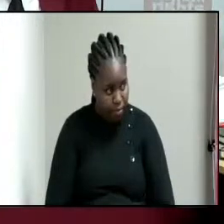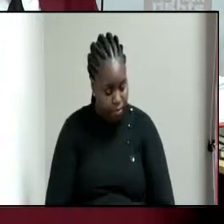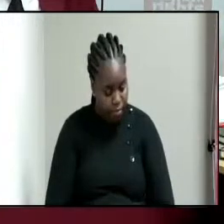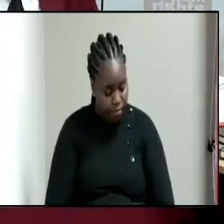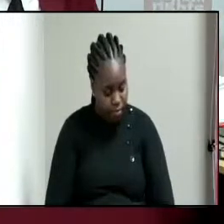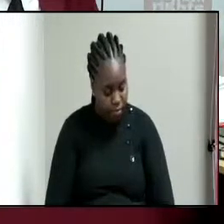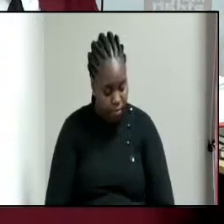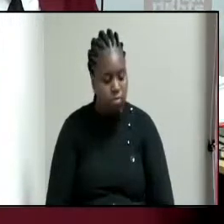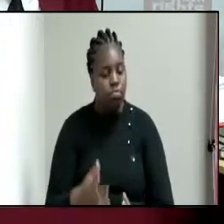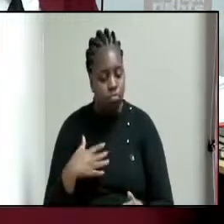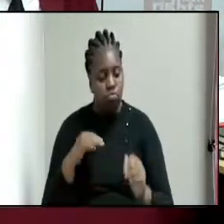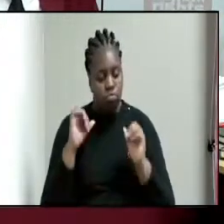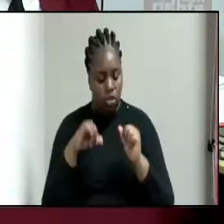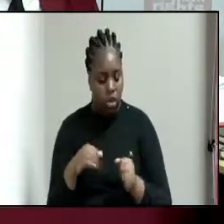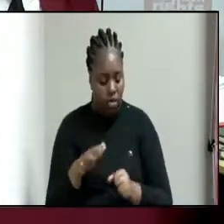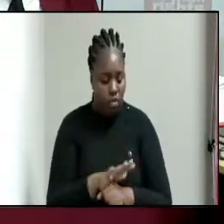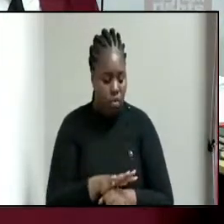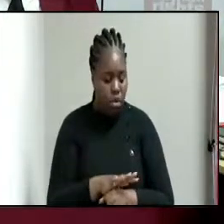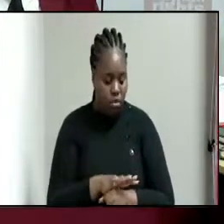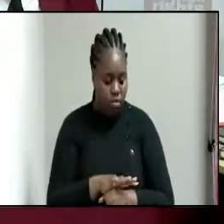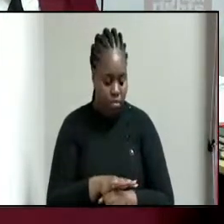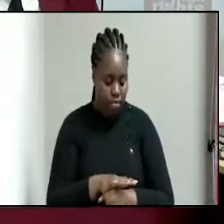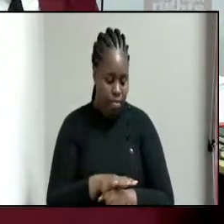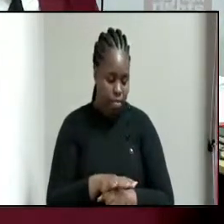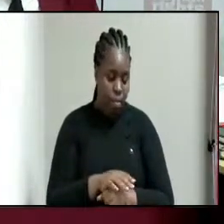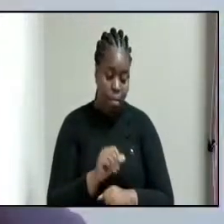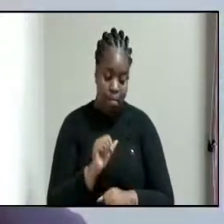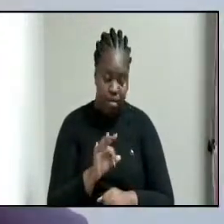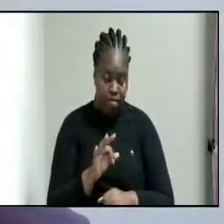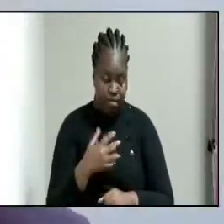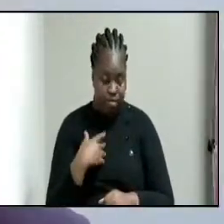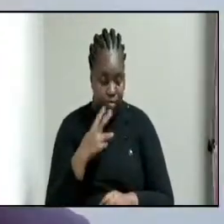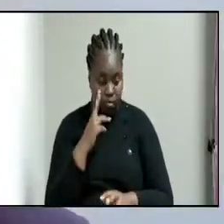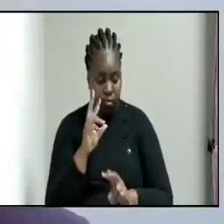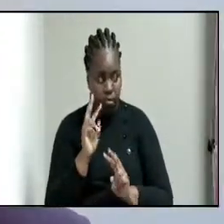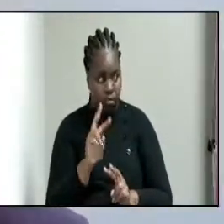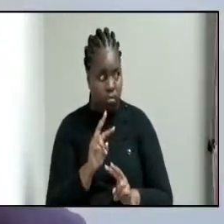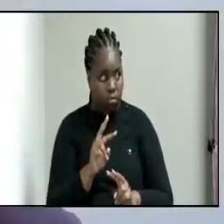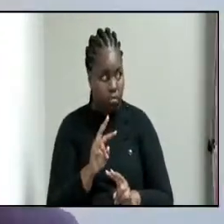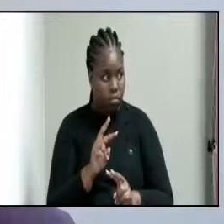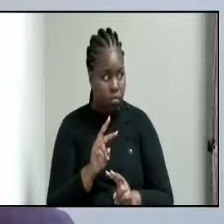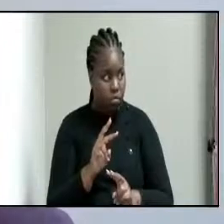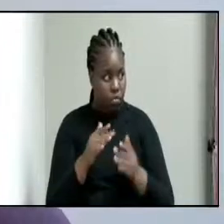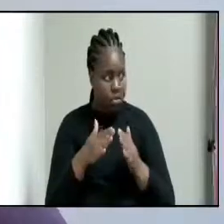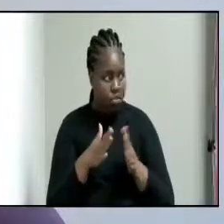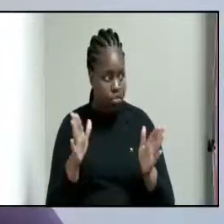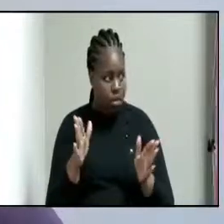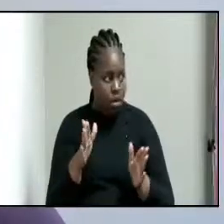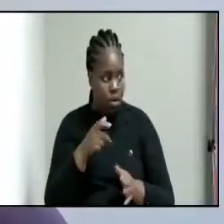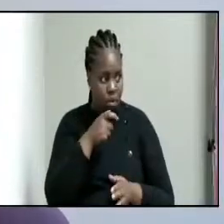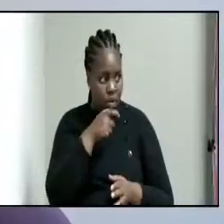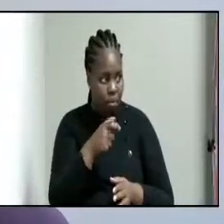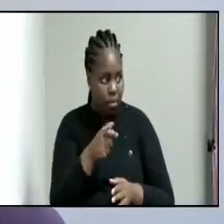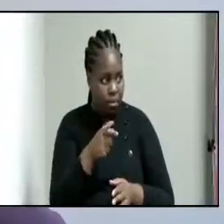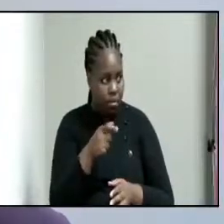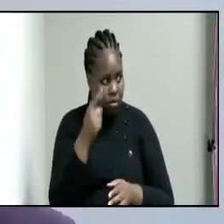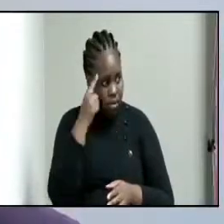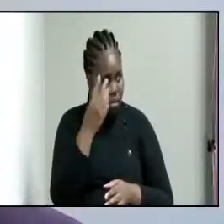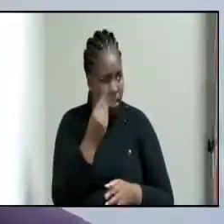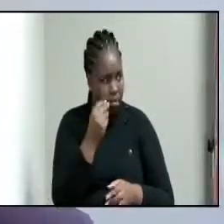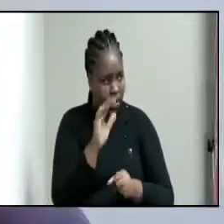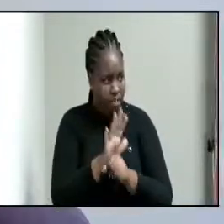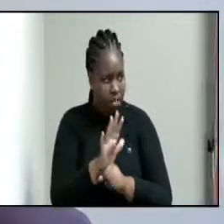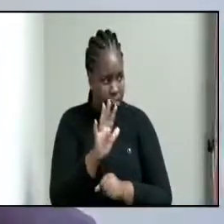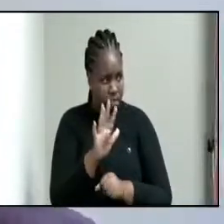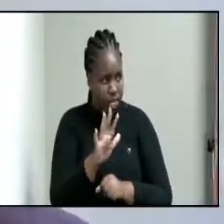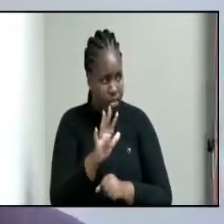I would agree fully. In fact, if you look as to, I think it's general comment that I'm not so sure, general comment number 15, I can't